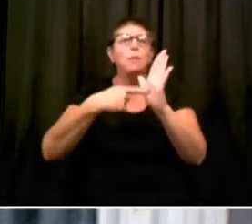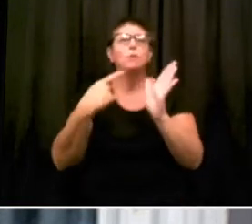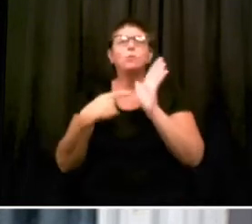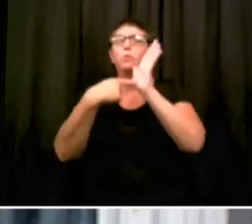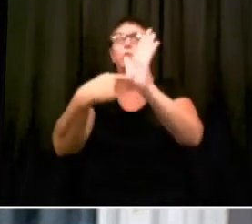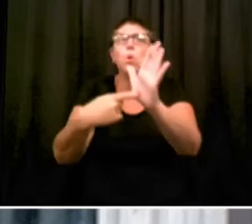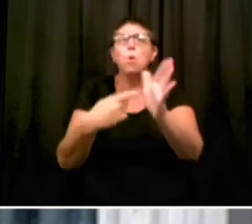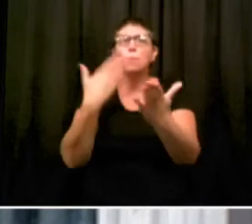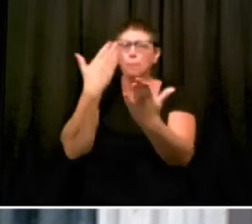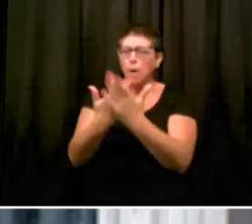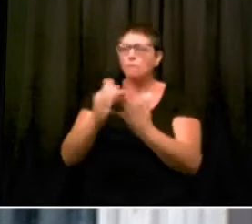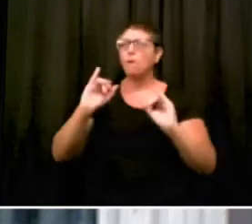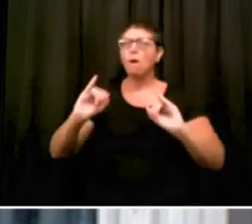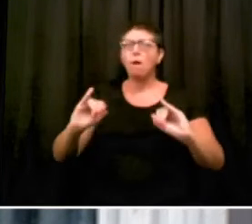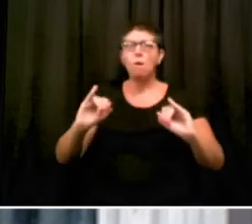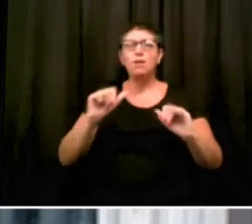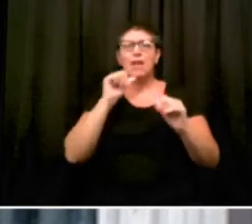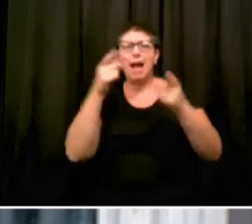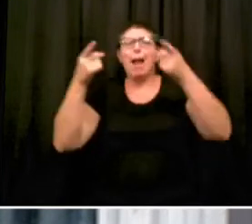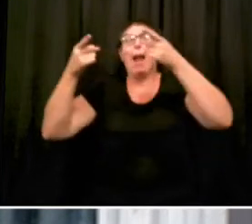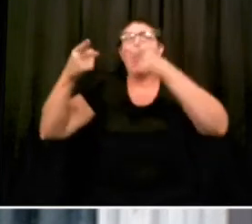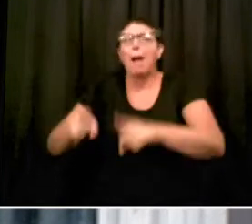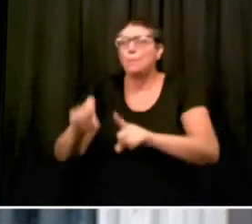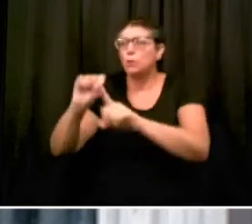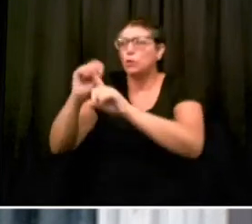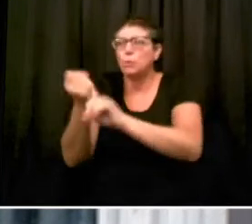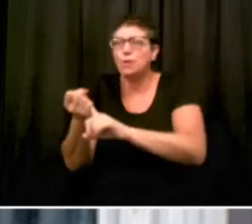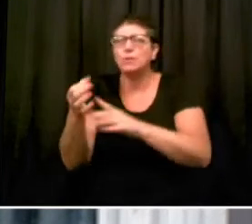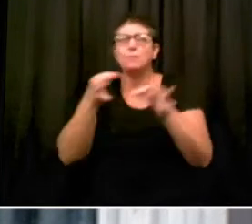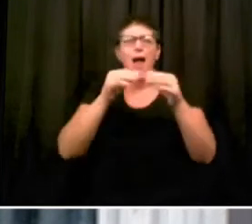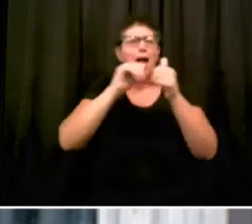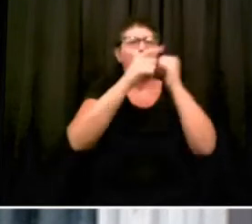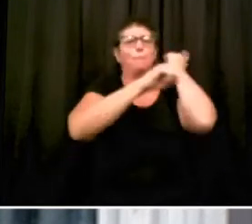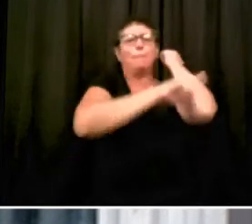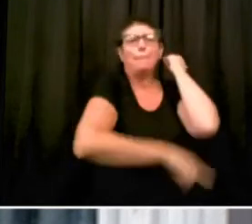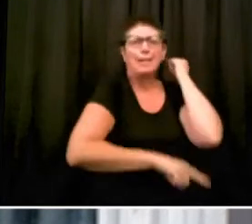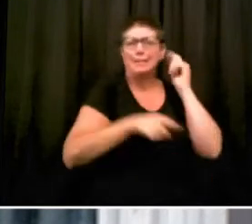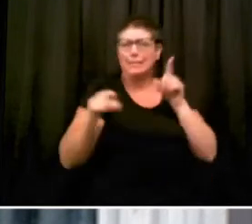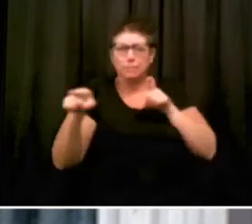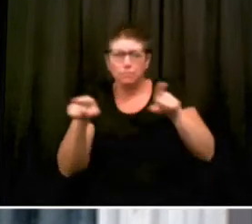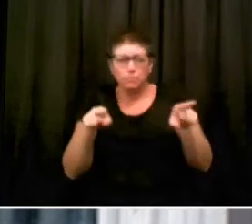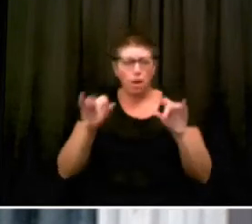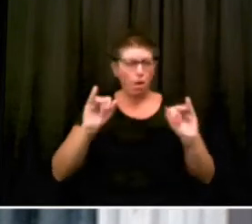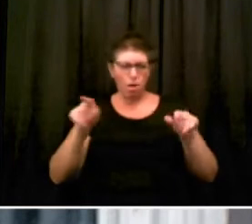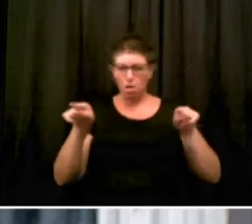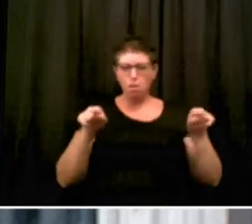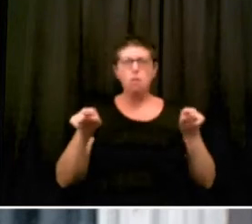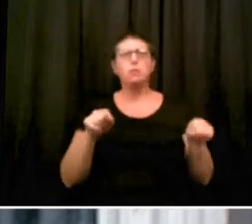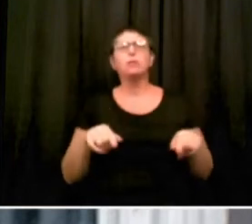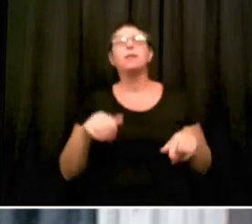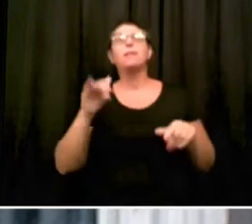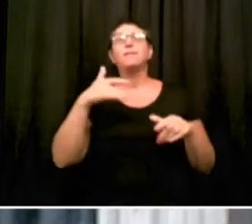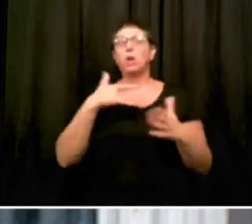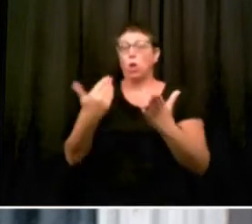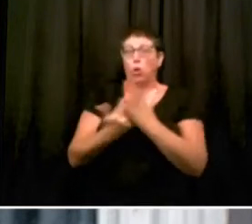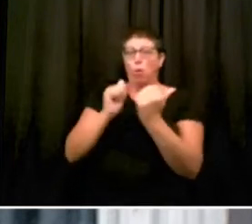we think that that will, as the mayor alluded to, continue to build trust. And trust at this point is